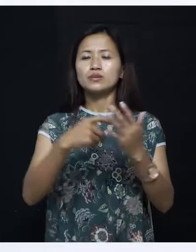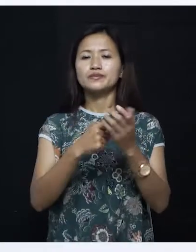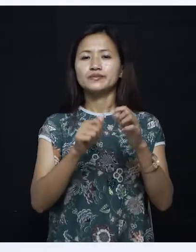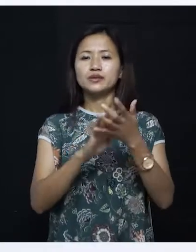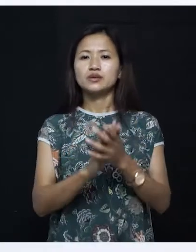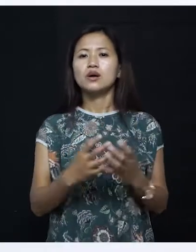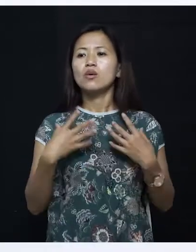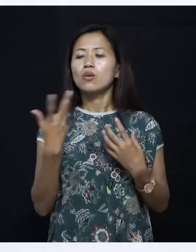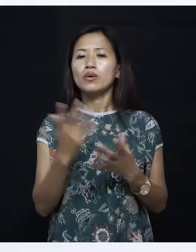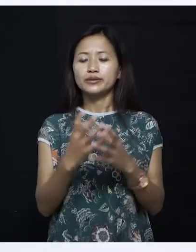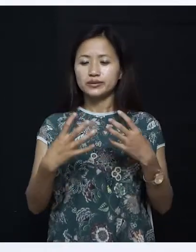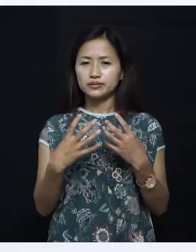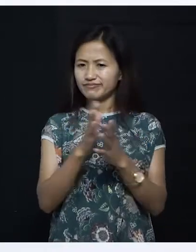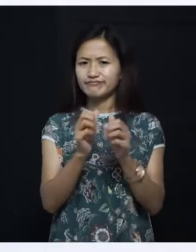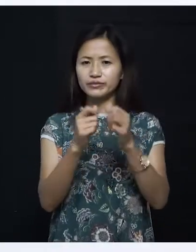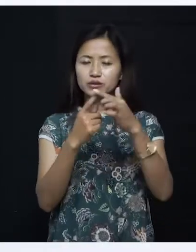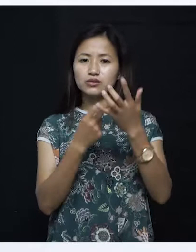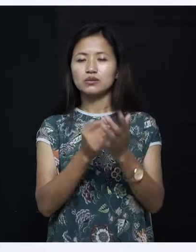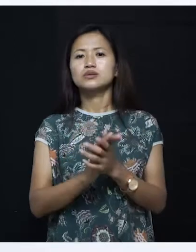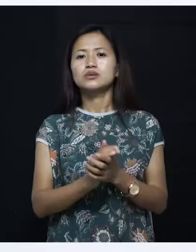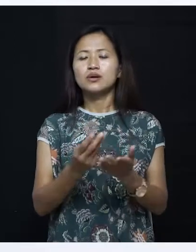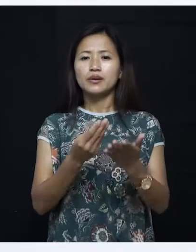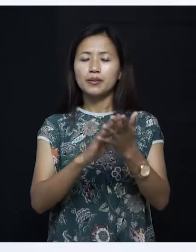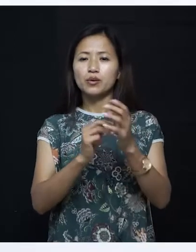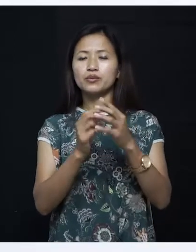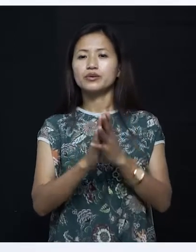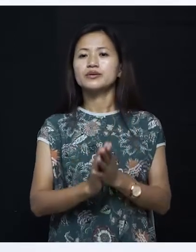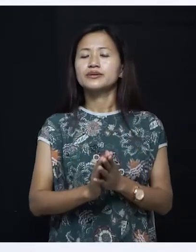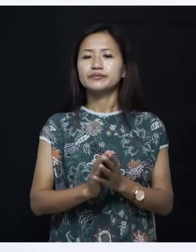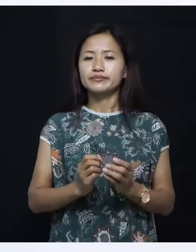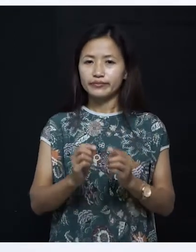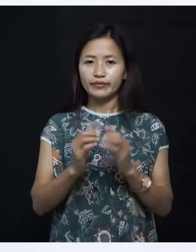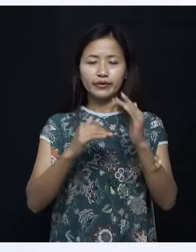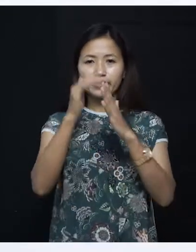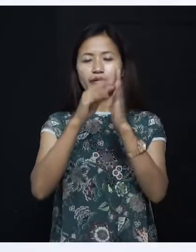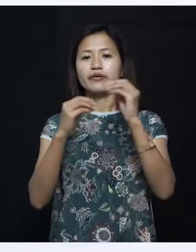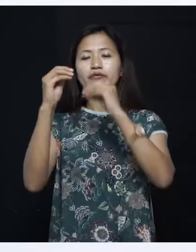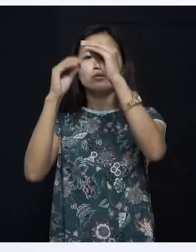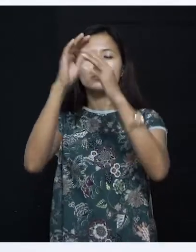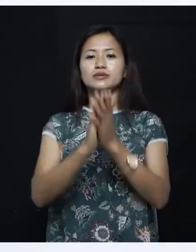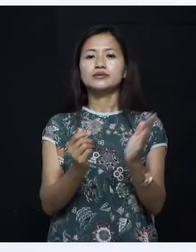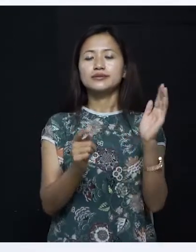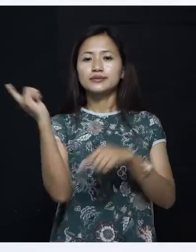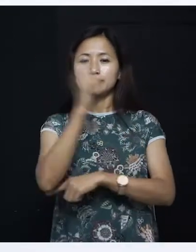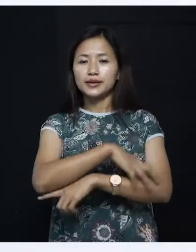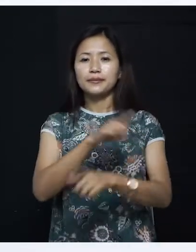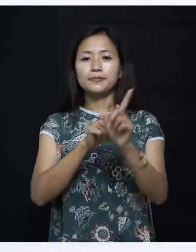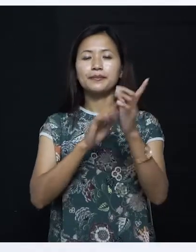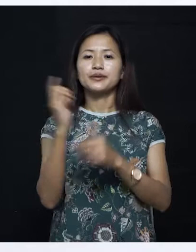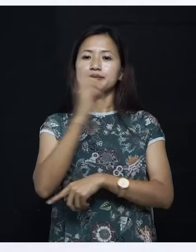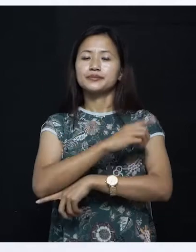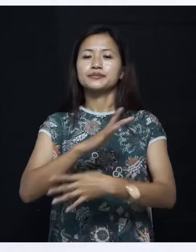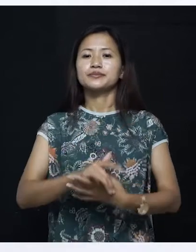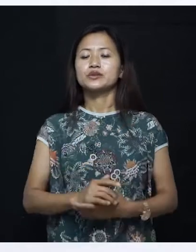why the automobile industry is developing day by day, okay? Then the last one,